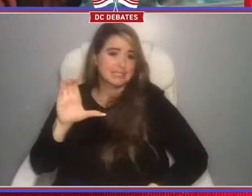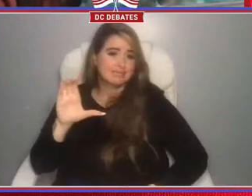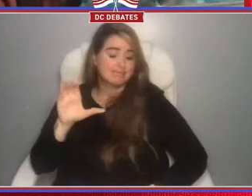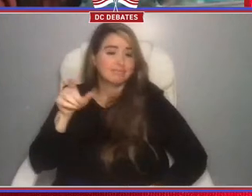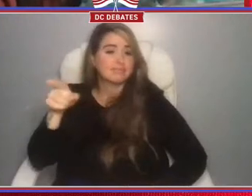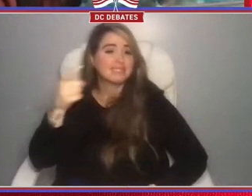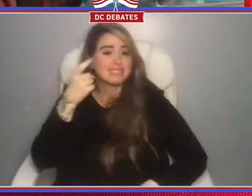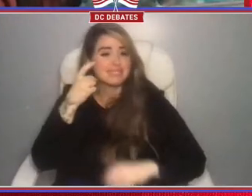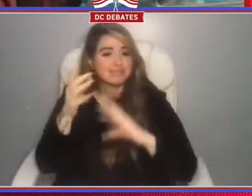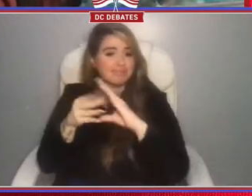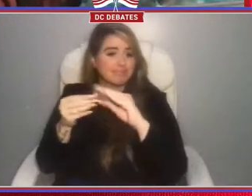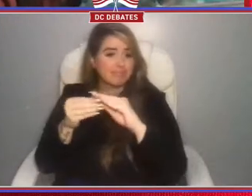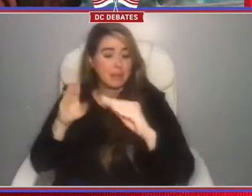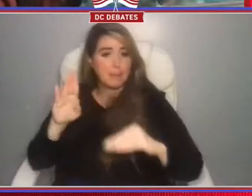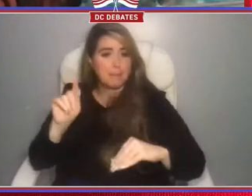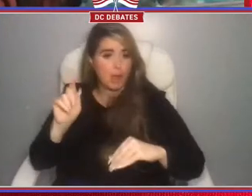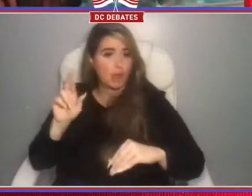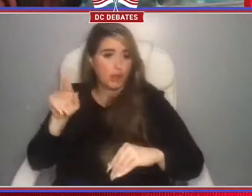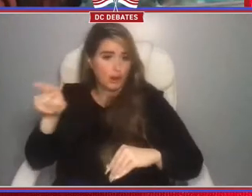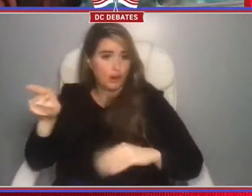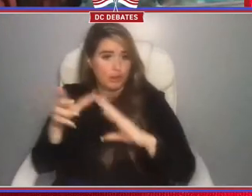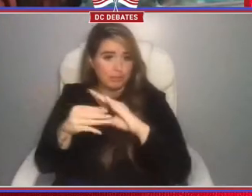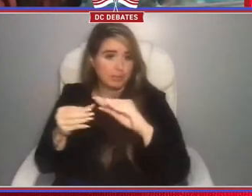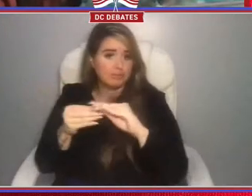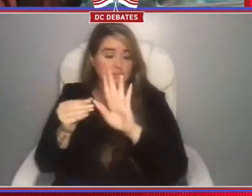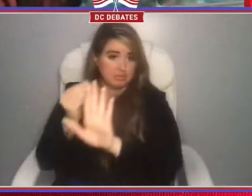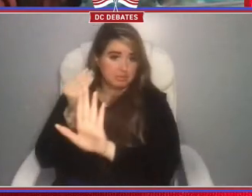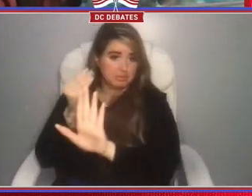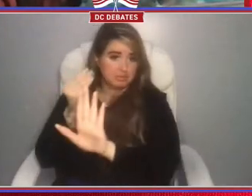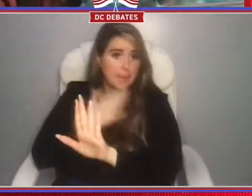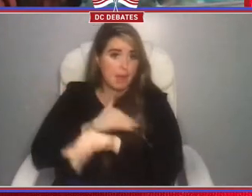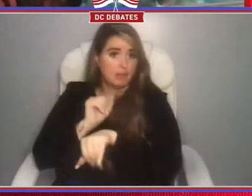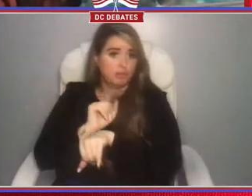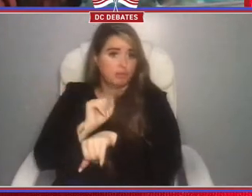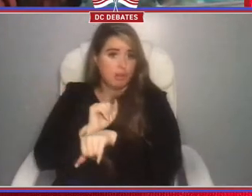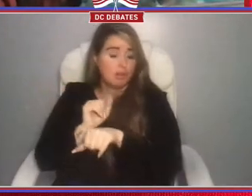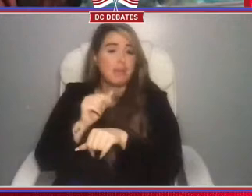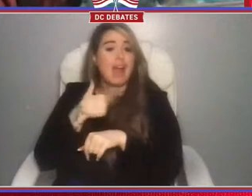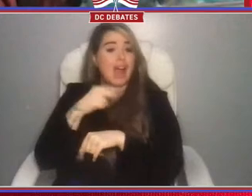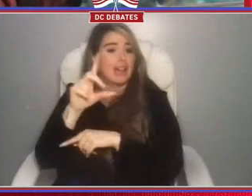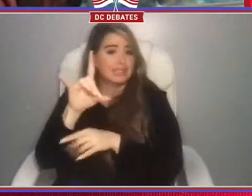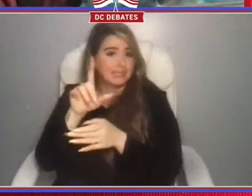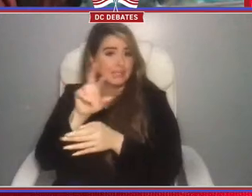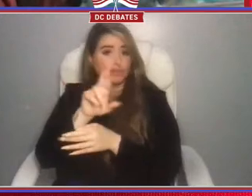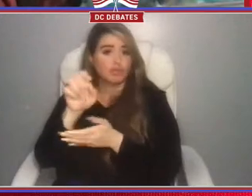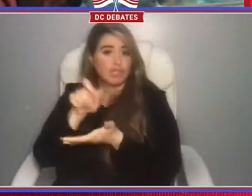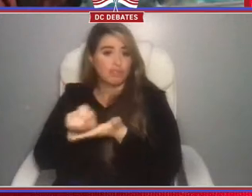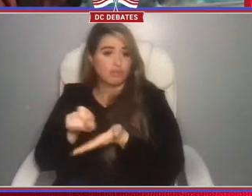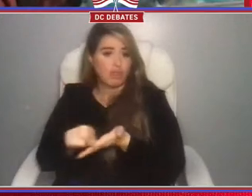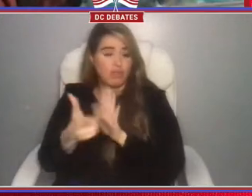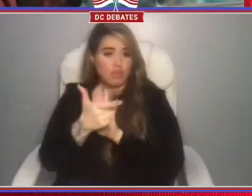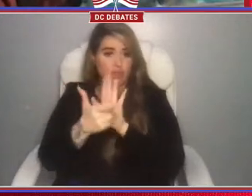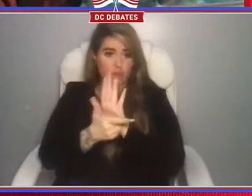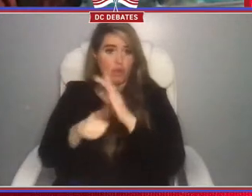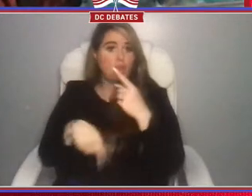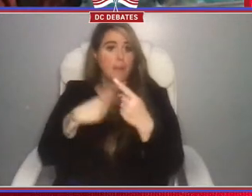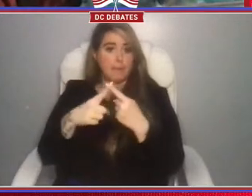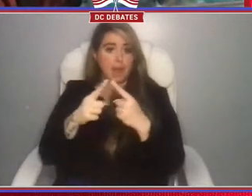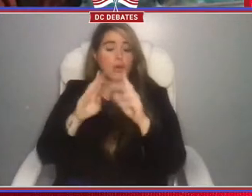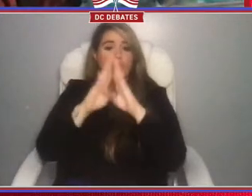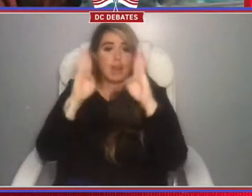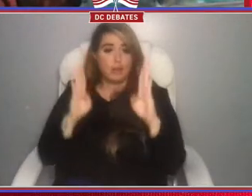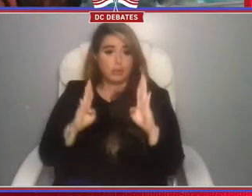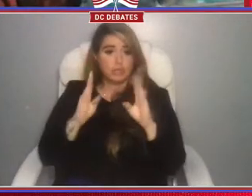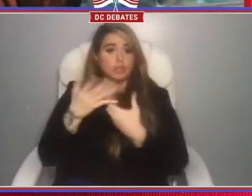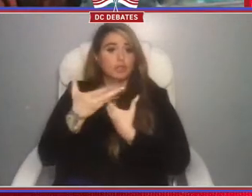is my job to do something about it, and I have. In fact, I rewrote the law to make the Housing Production Trust Fund more affordable